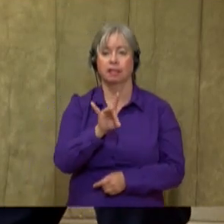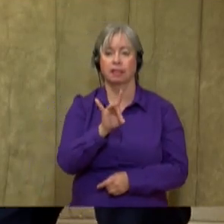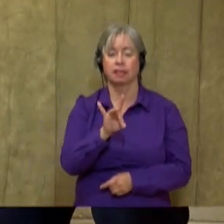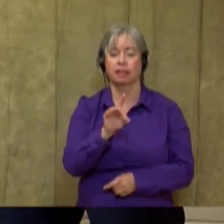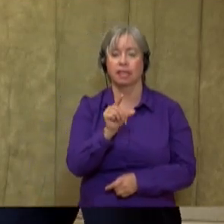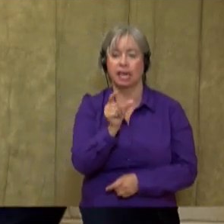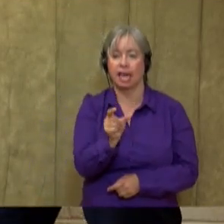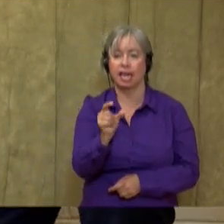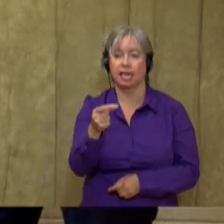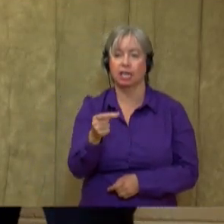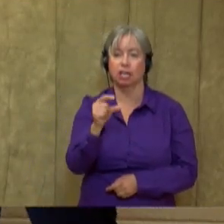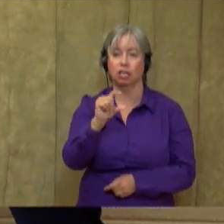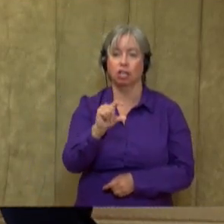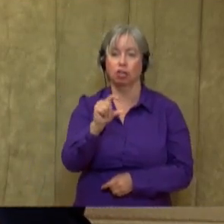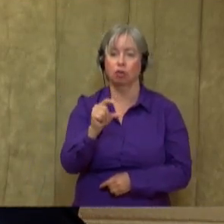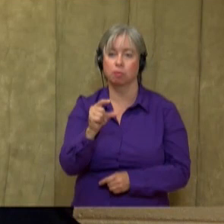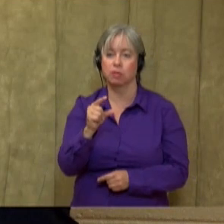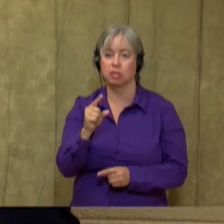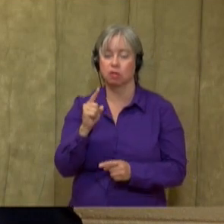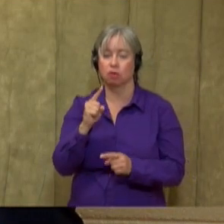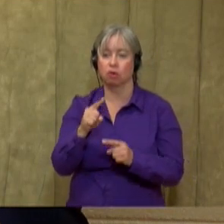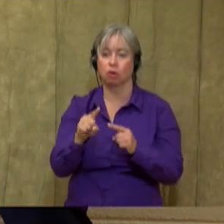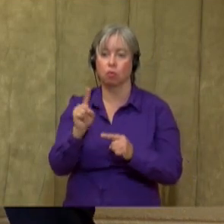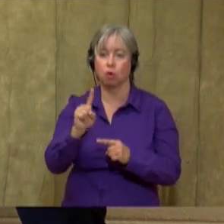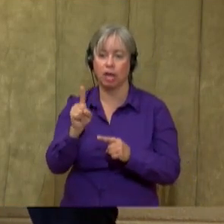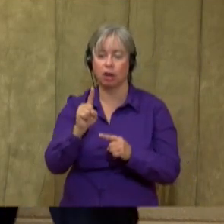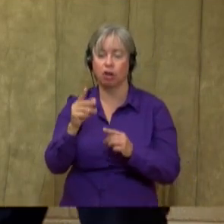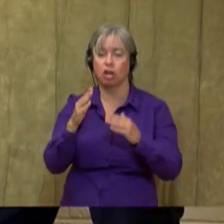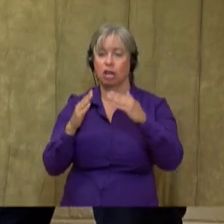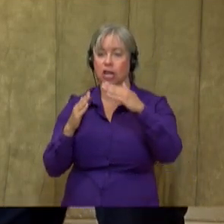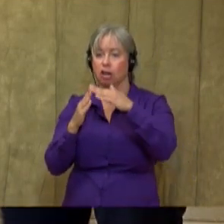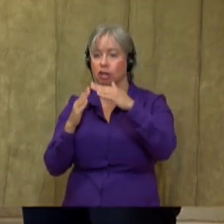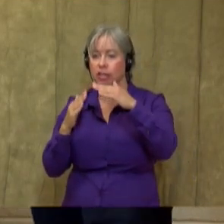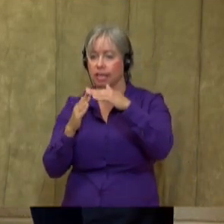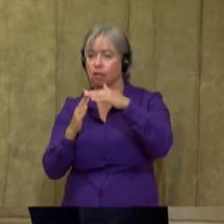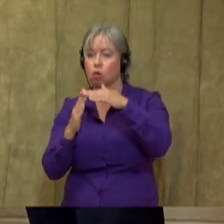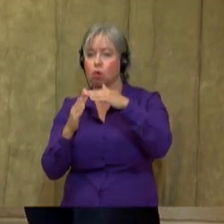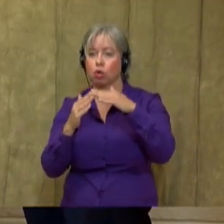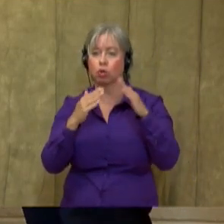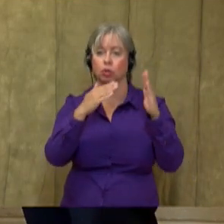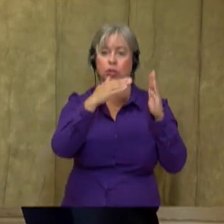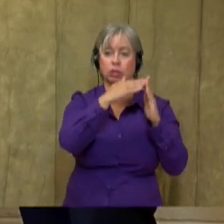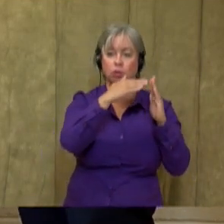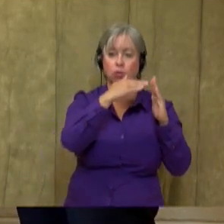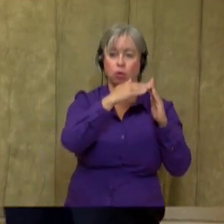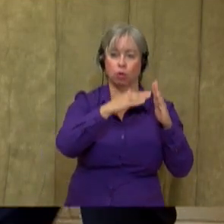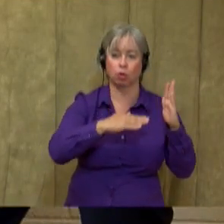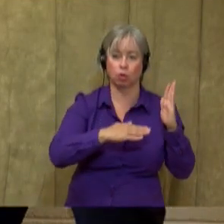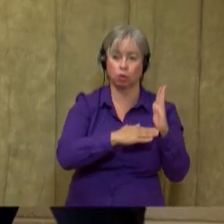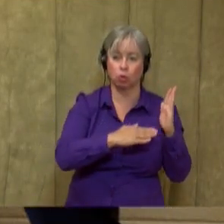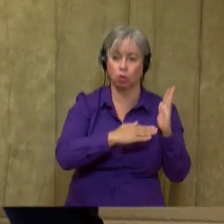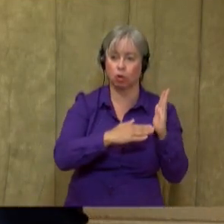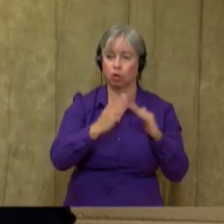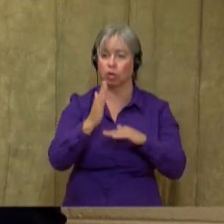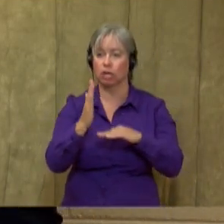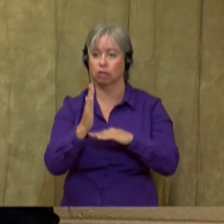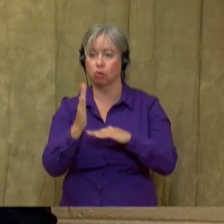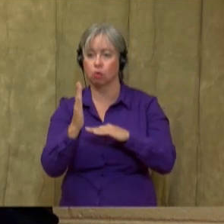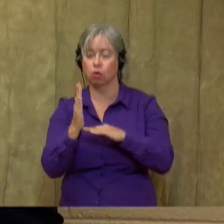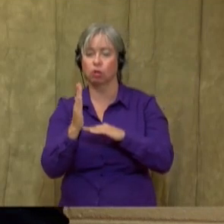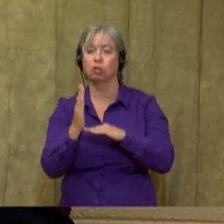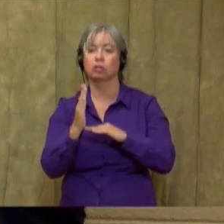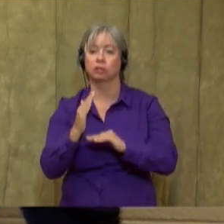faces painted on them are all located in the corner of our larger cube. So all of these are corner